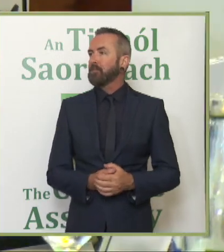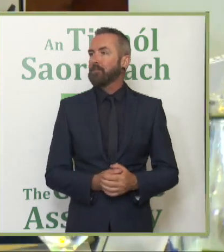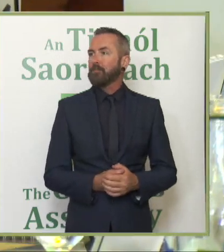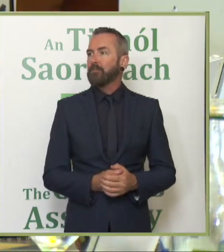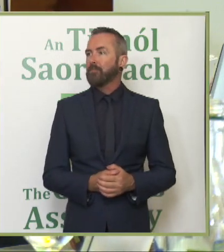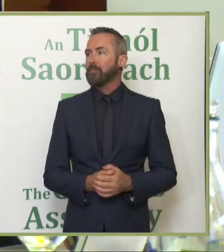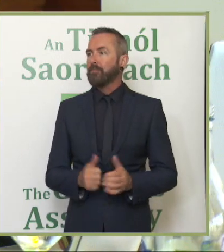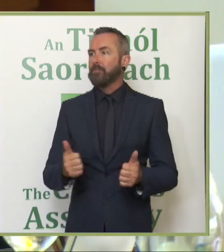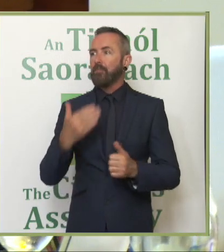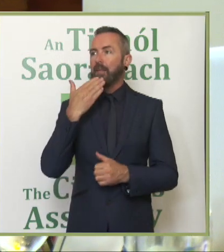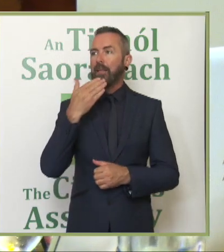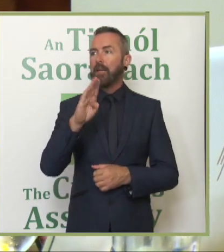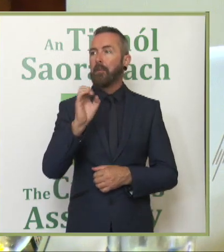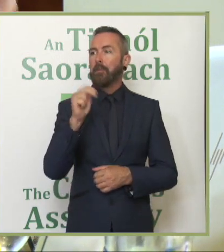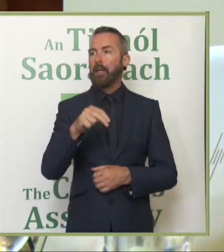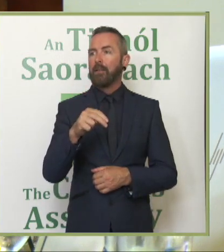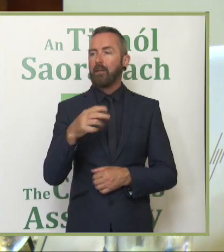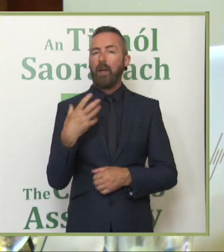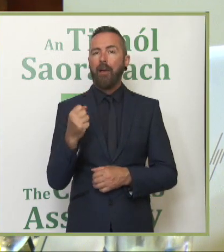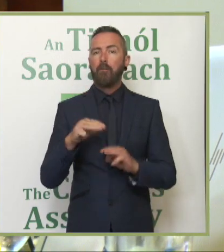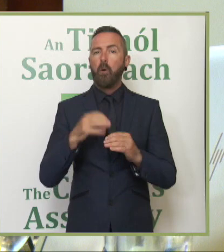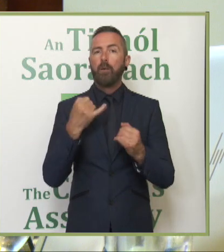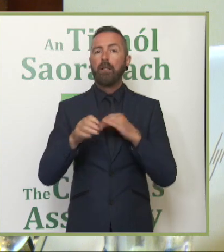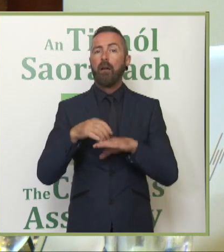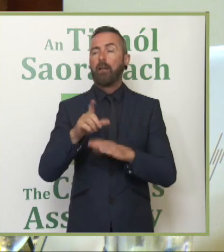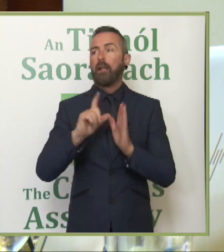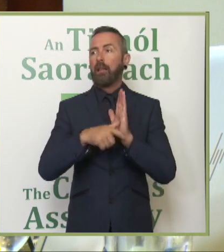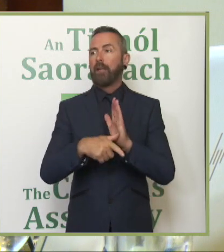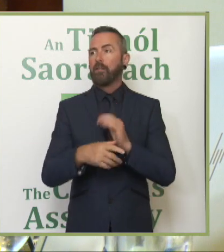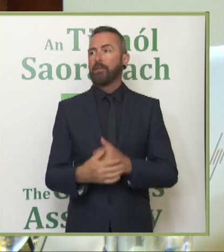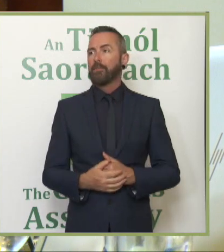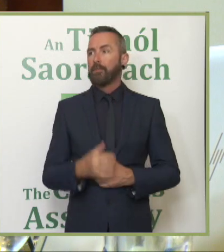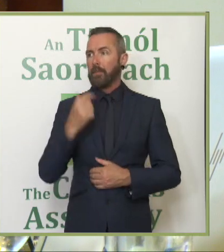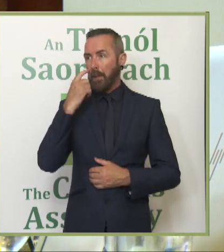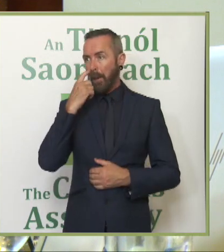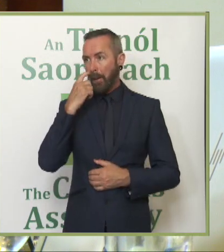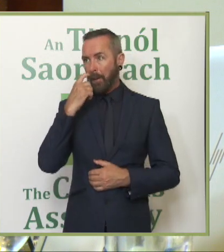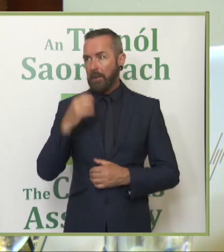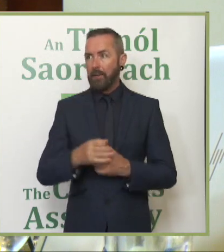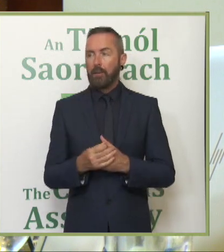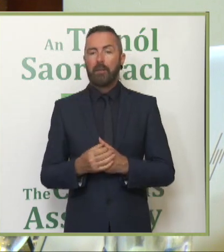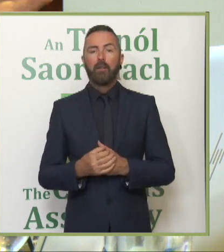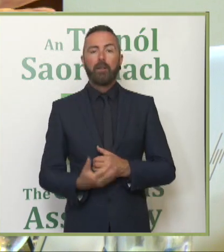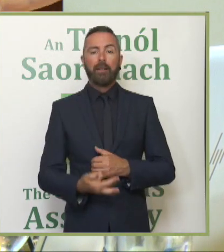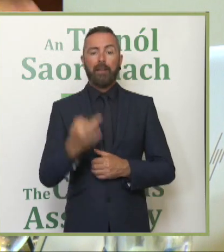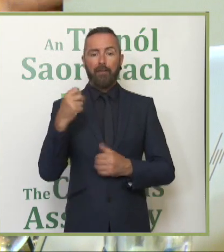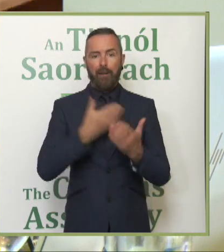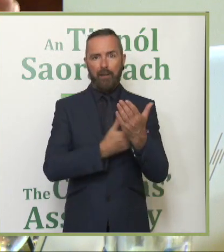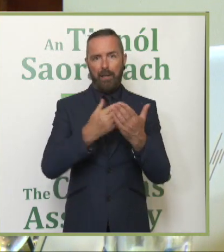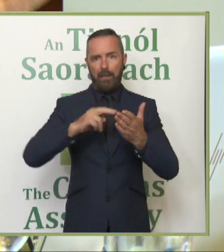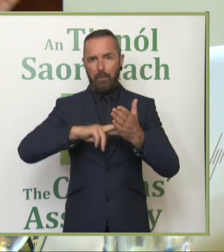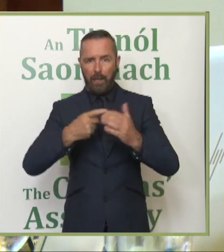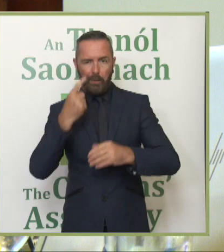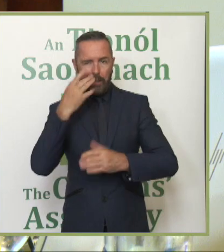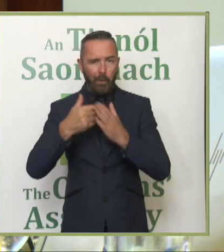Thanks, Ben. I think it is. We might get some more detail on that later, because if there is some legislation planned, let's try to get behind what might be the